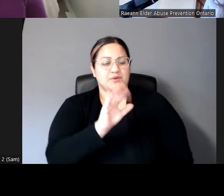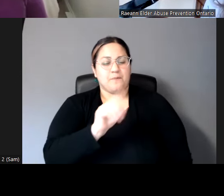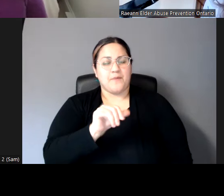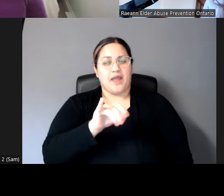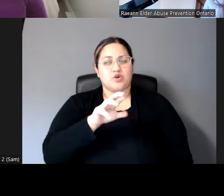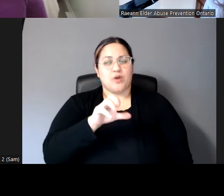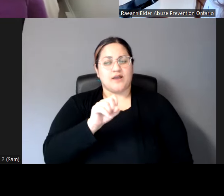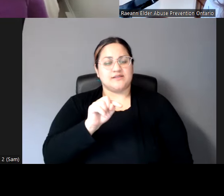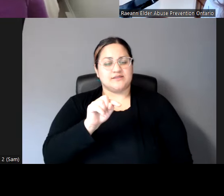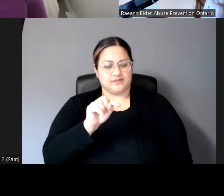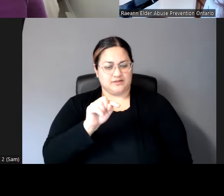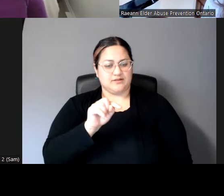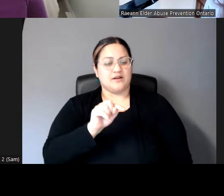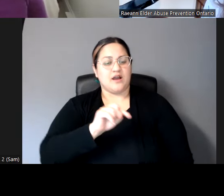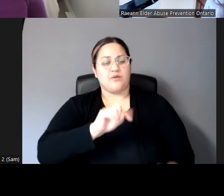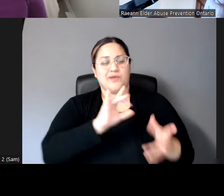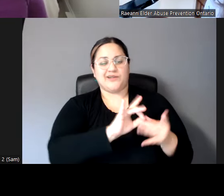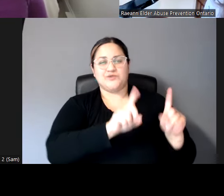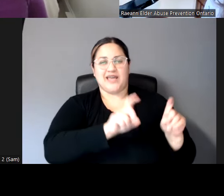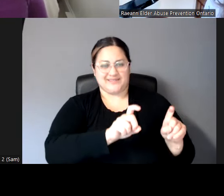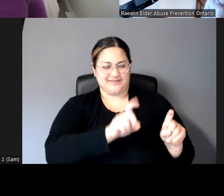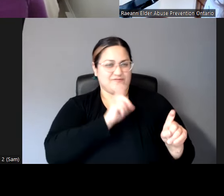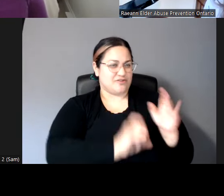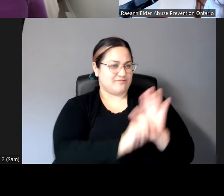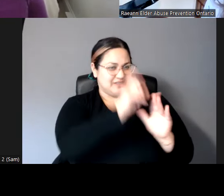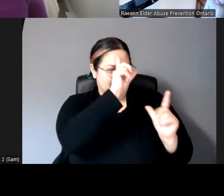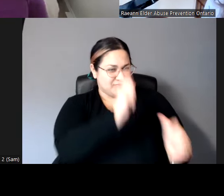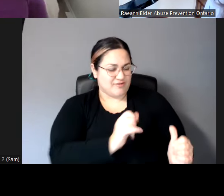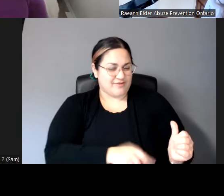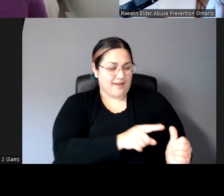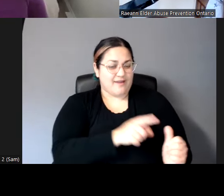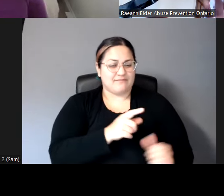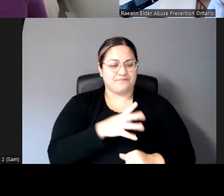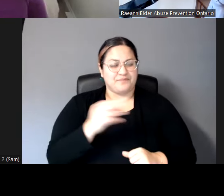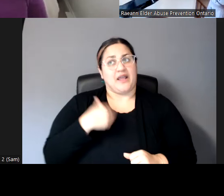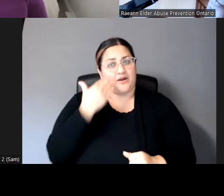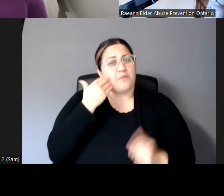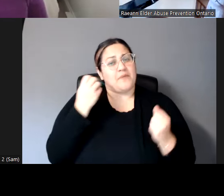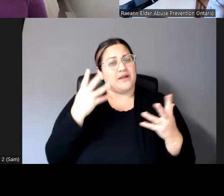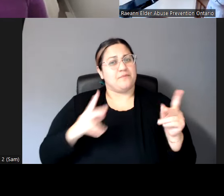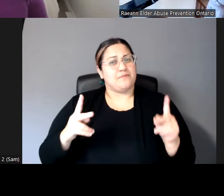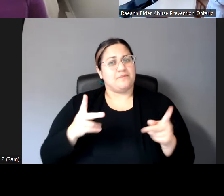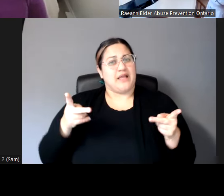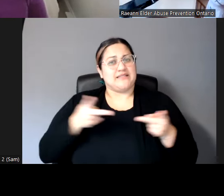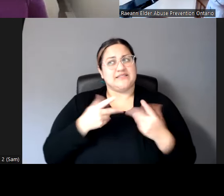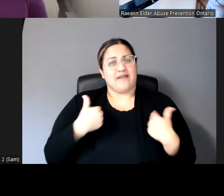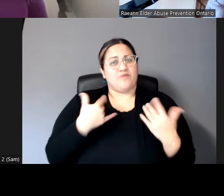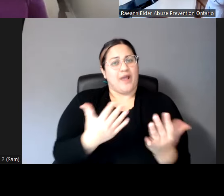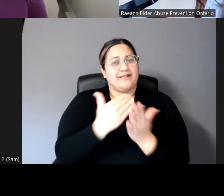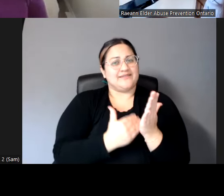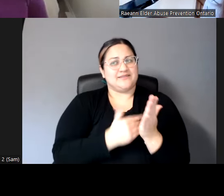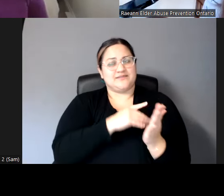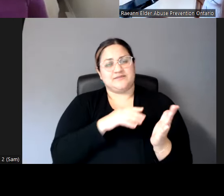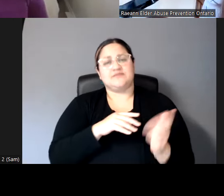there are wait lists. Kathy, maybe talk a little bit about that based on that's kind of your area there in terms of knowing what services are